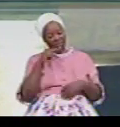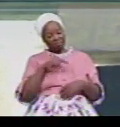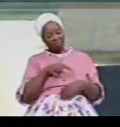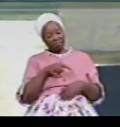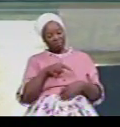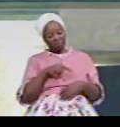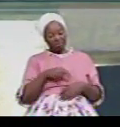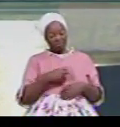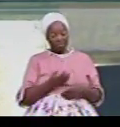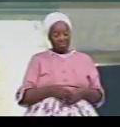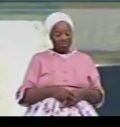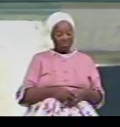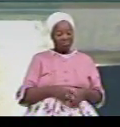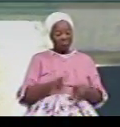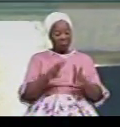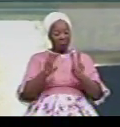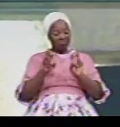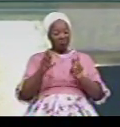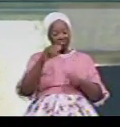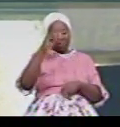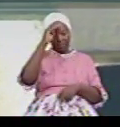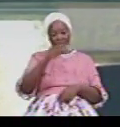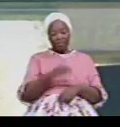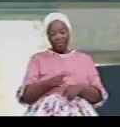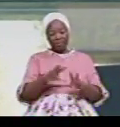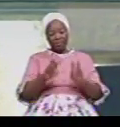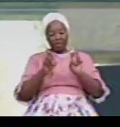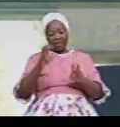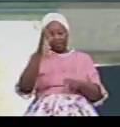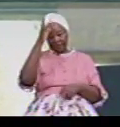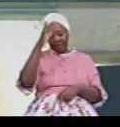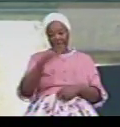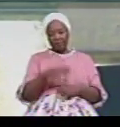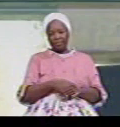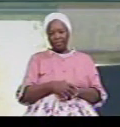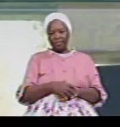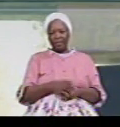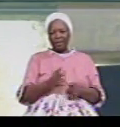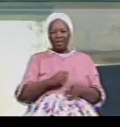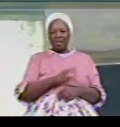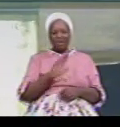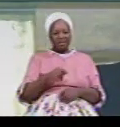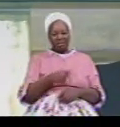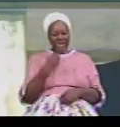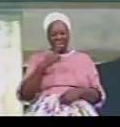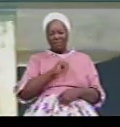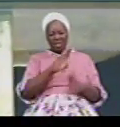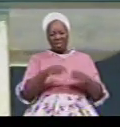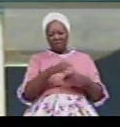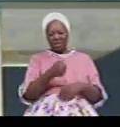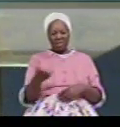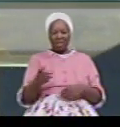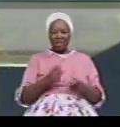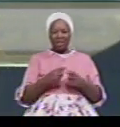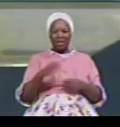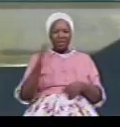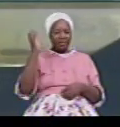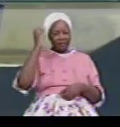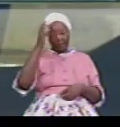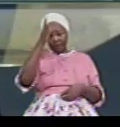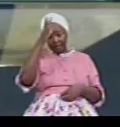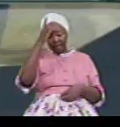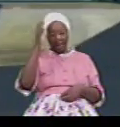Stingy man. Stingy father. He never gives anything. And the father had